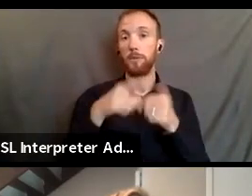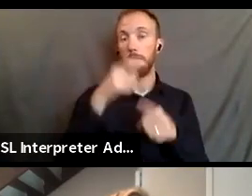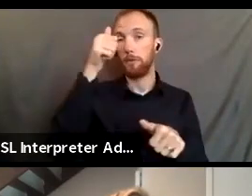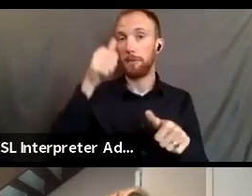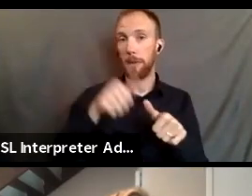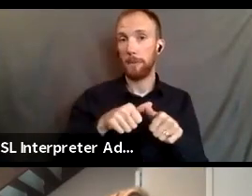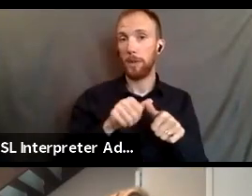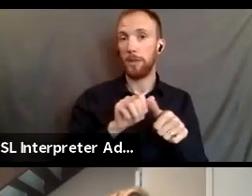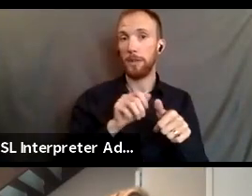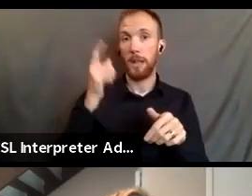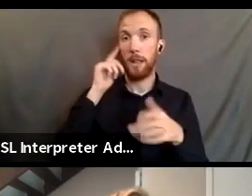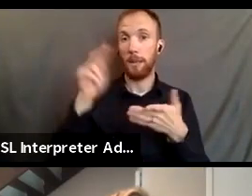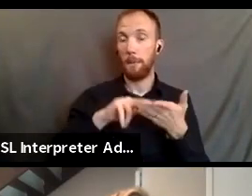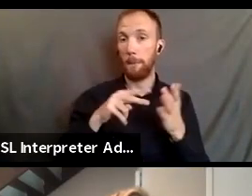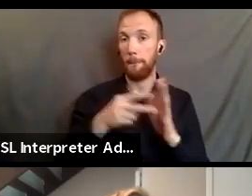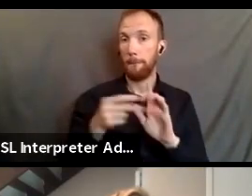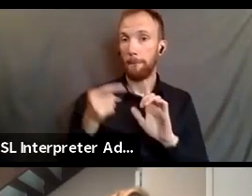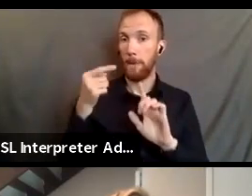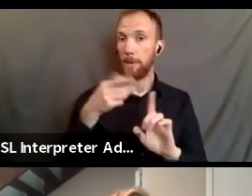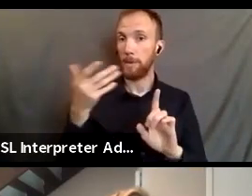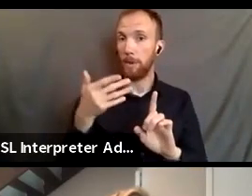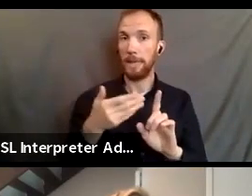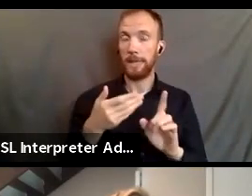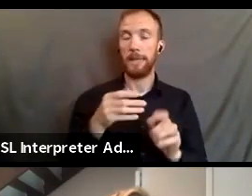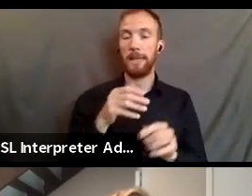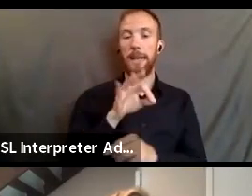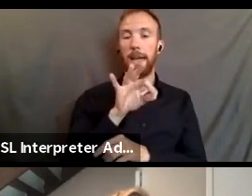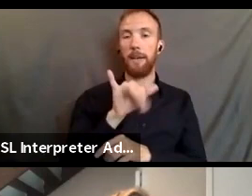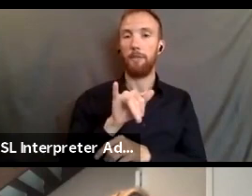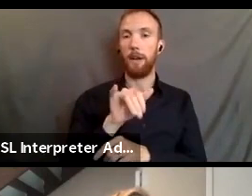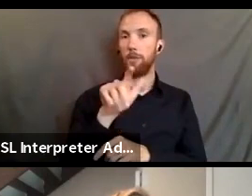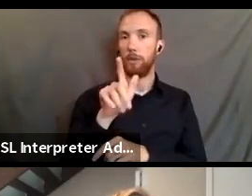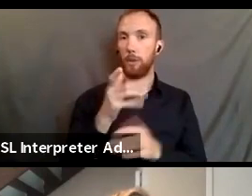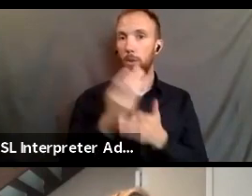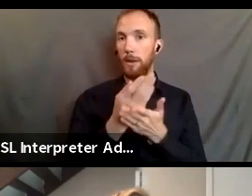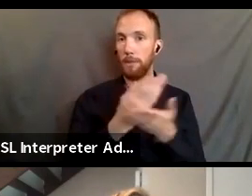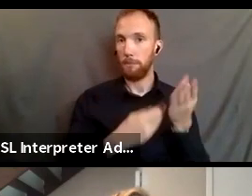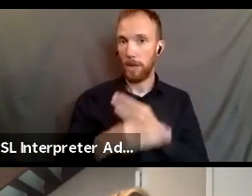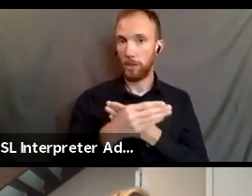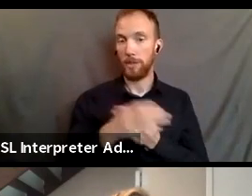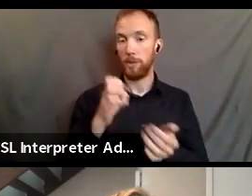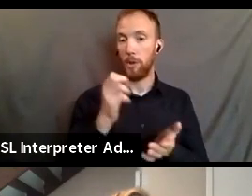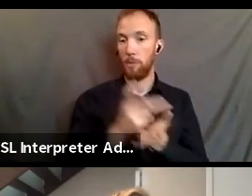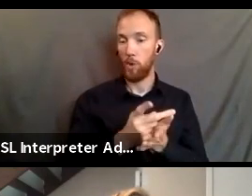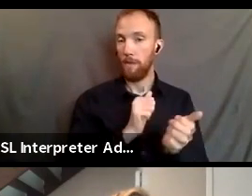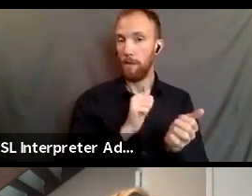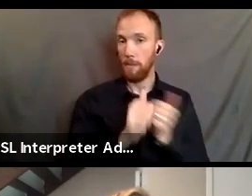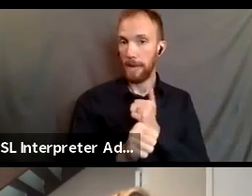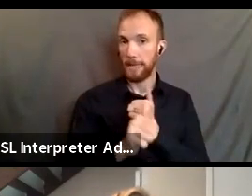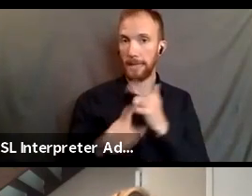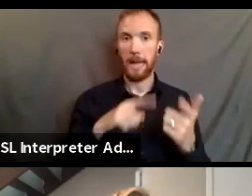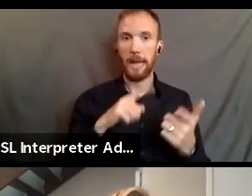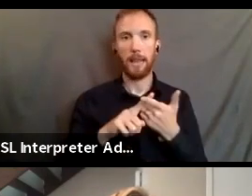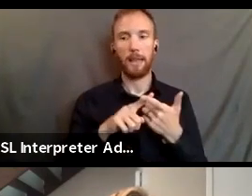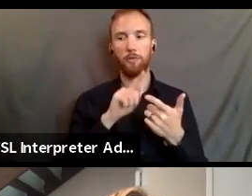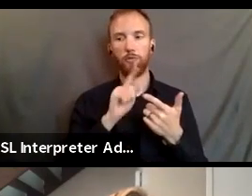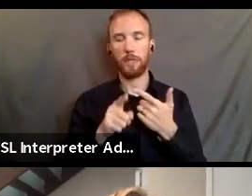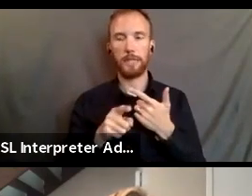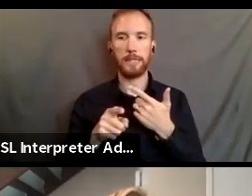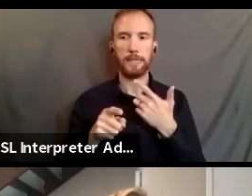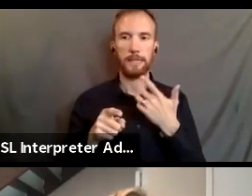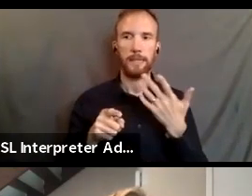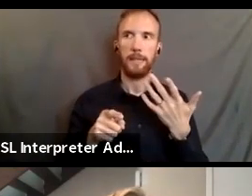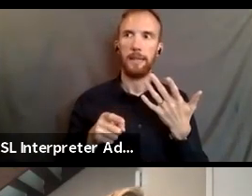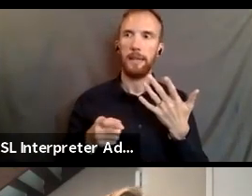always to pass the fy 21 budget and then re-engage in both of those sort of forums both the working group and